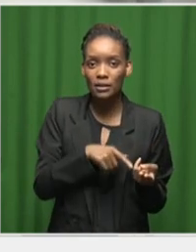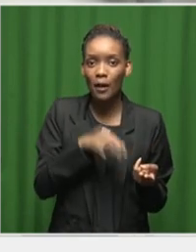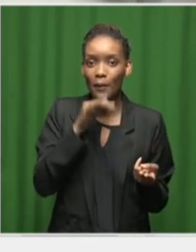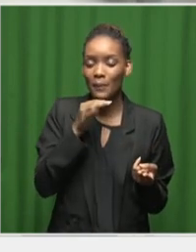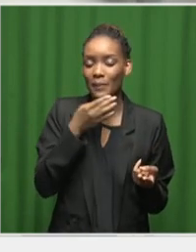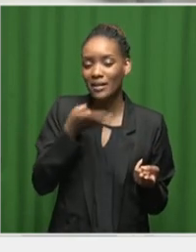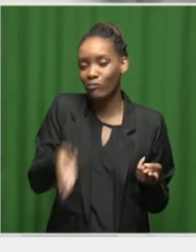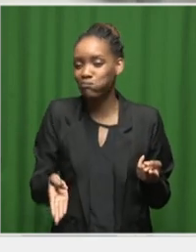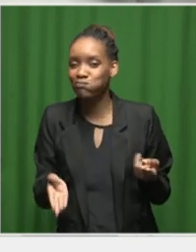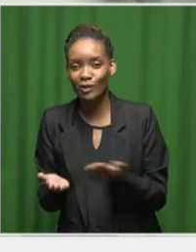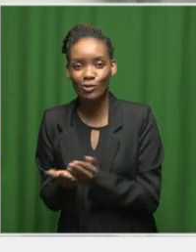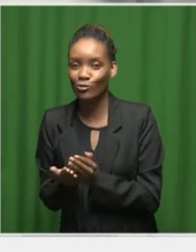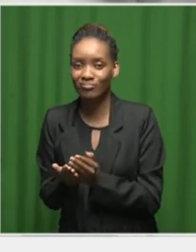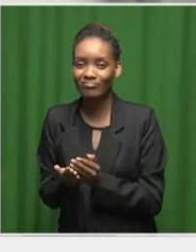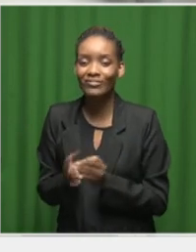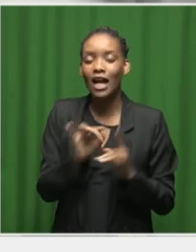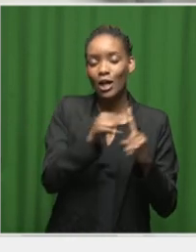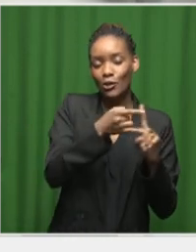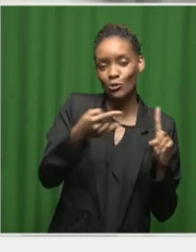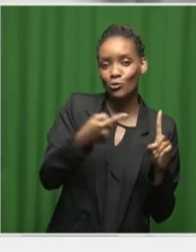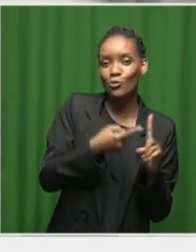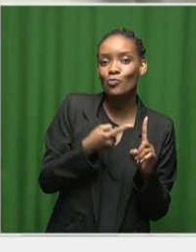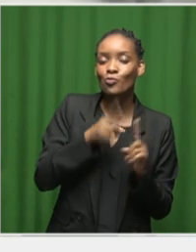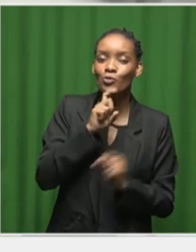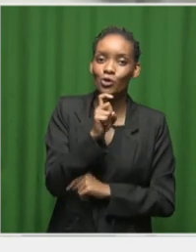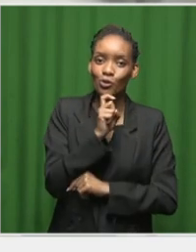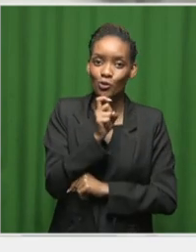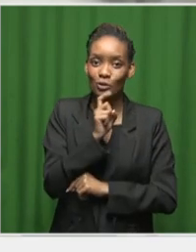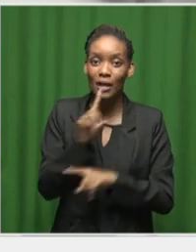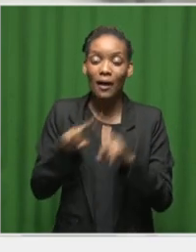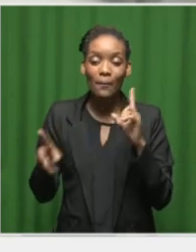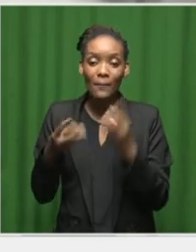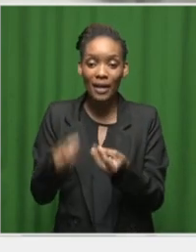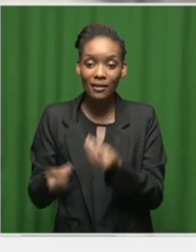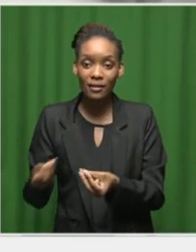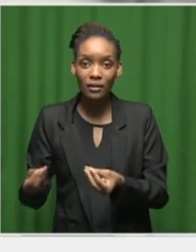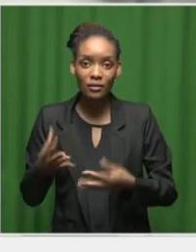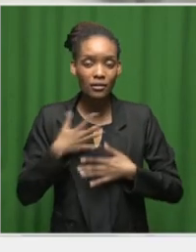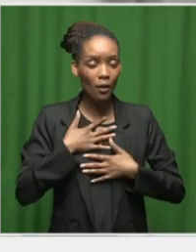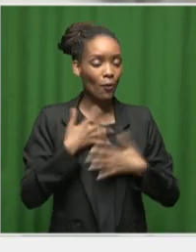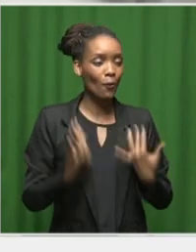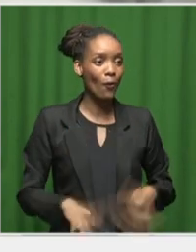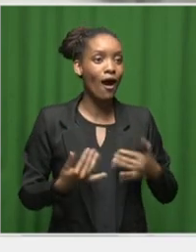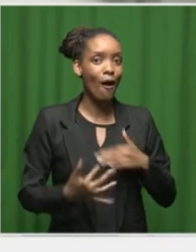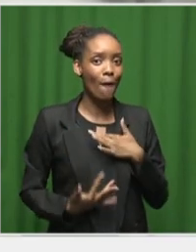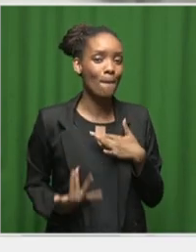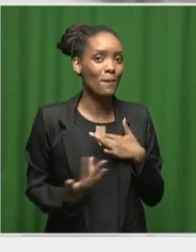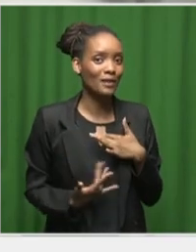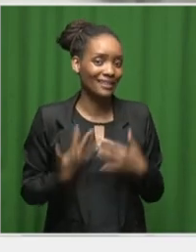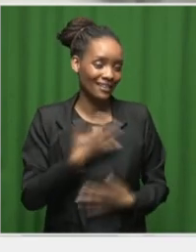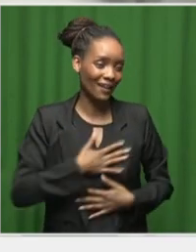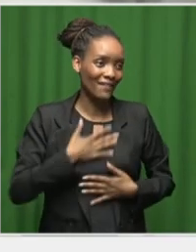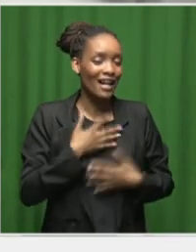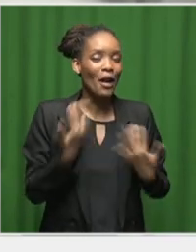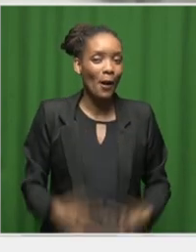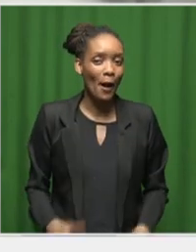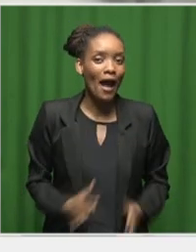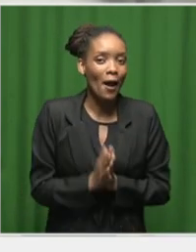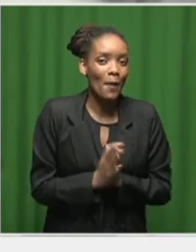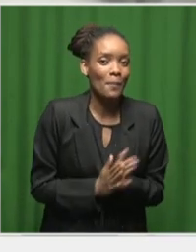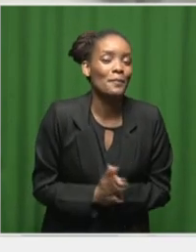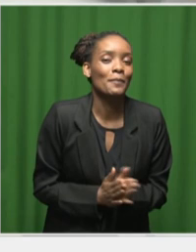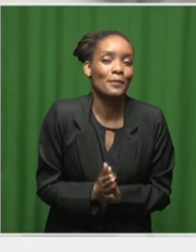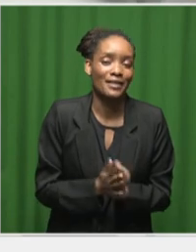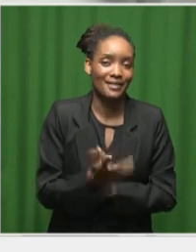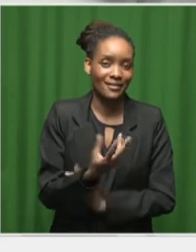Uh-huh. But I believe that the kids found it really inspirational and motivating.